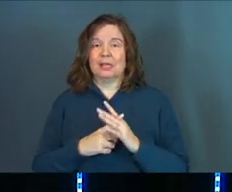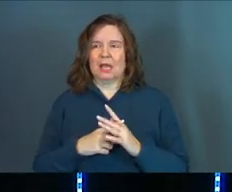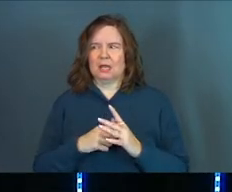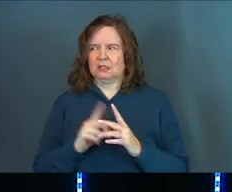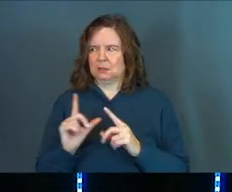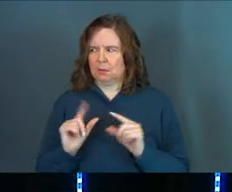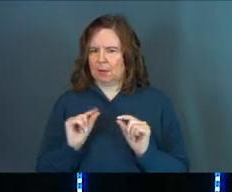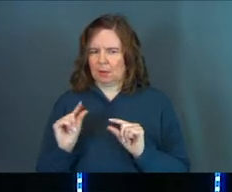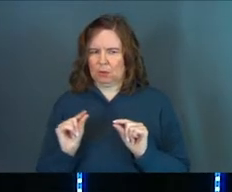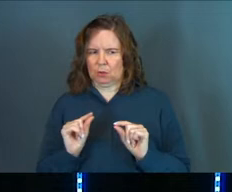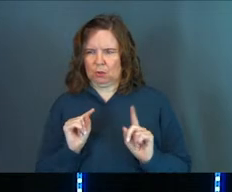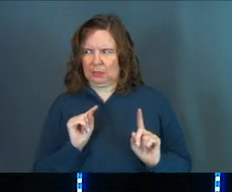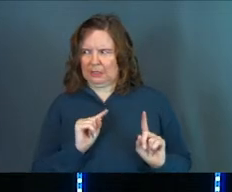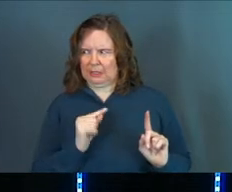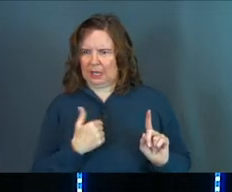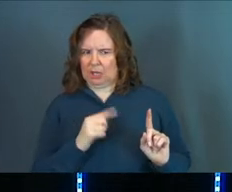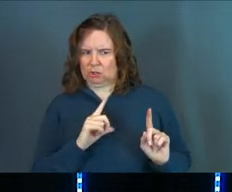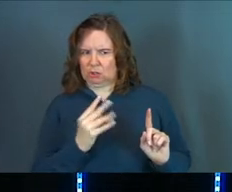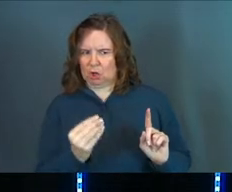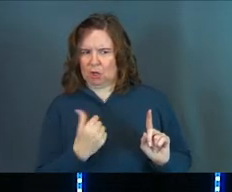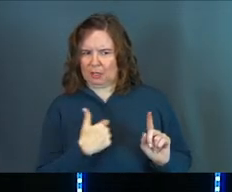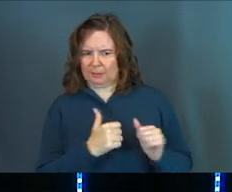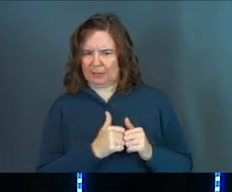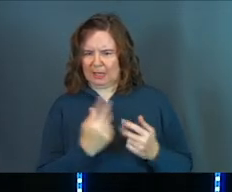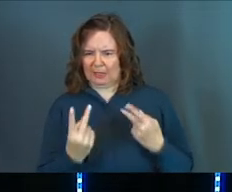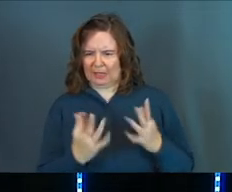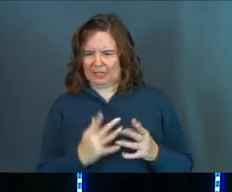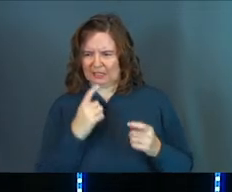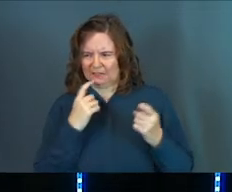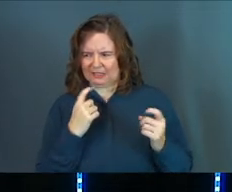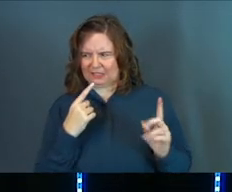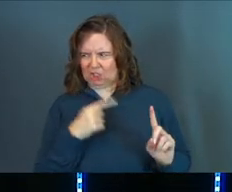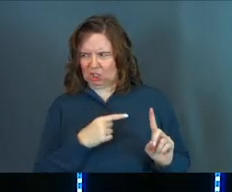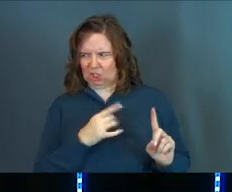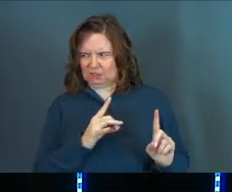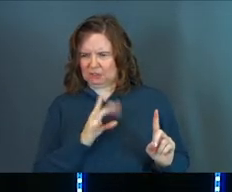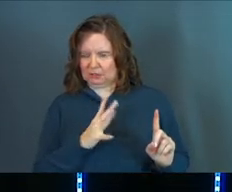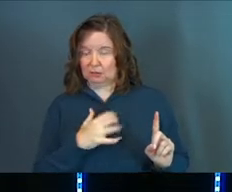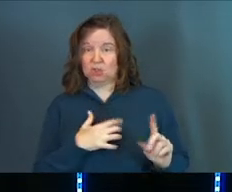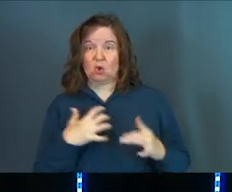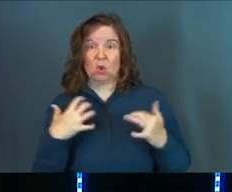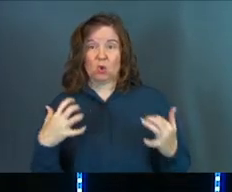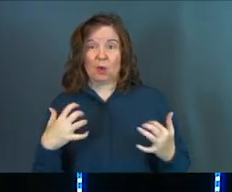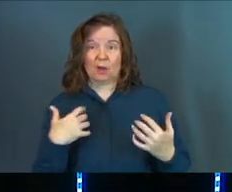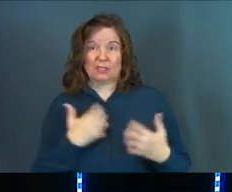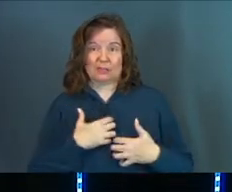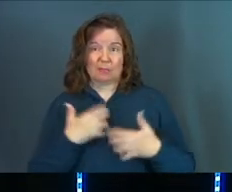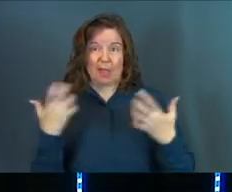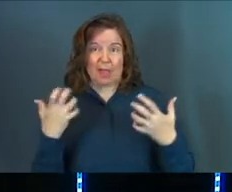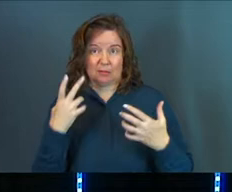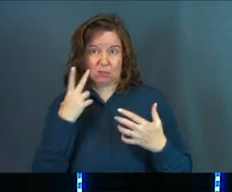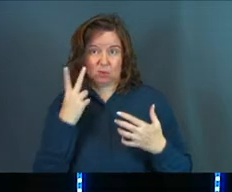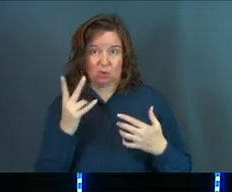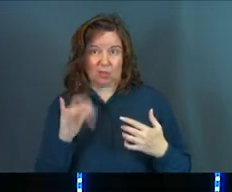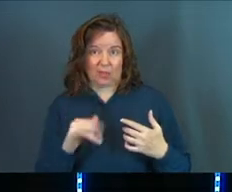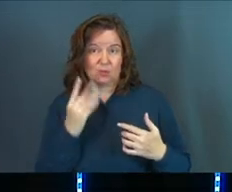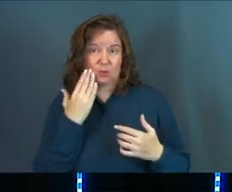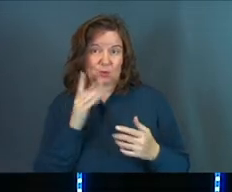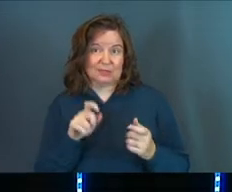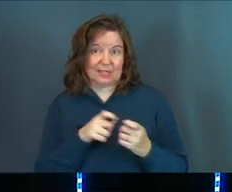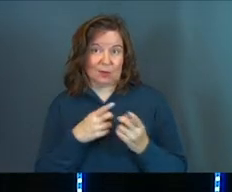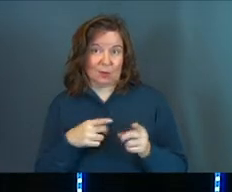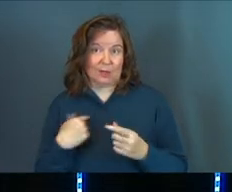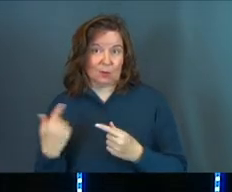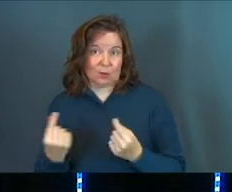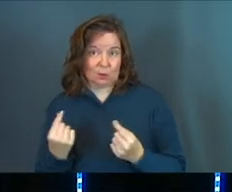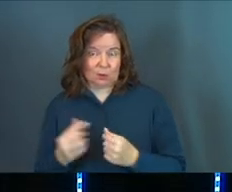mutter, verse 7, he has gone to be the guest of a sinner. The crowd's mad. Which you saw that coming. You knew that's exactly